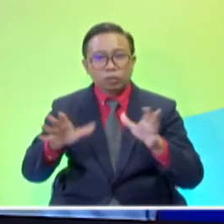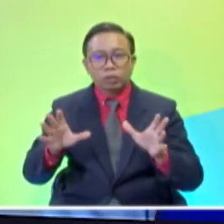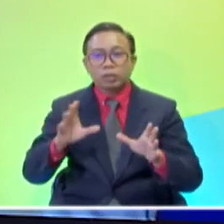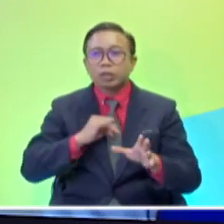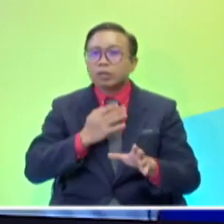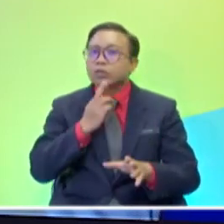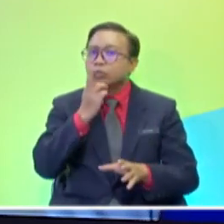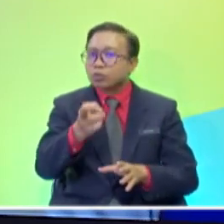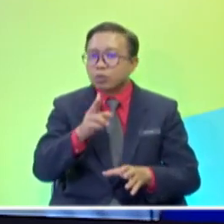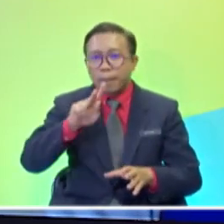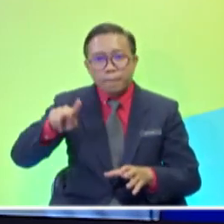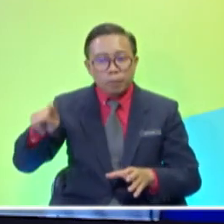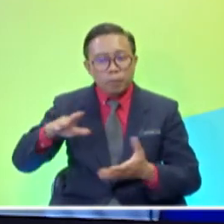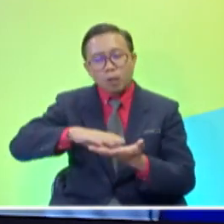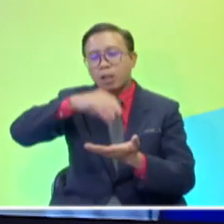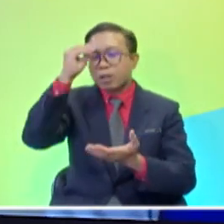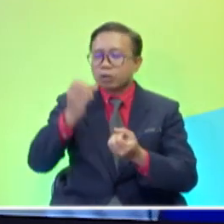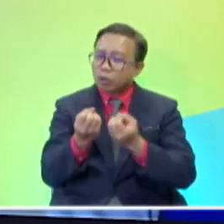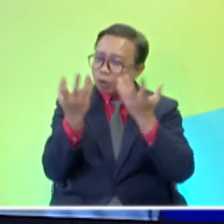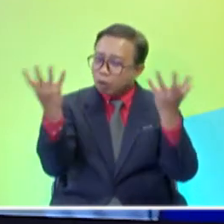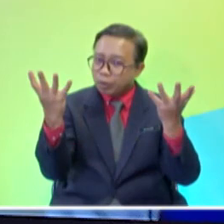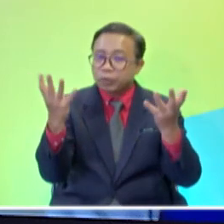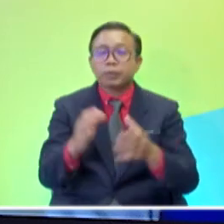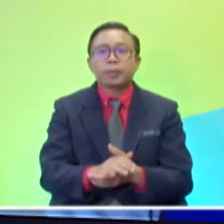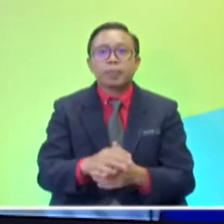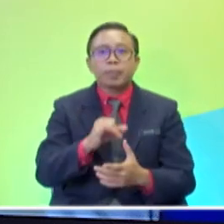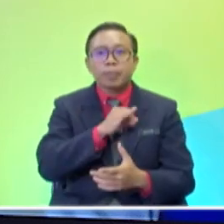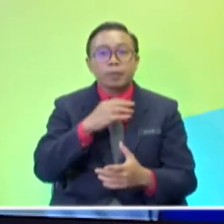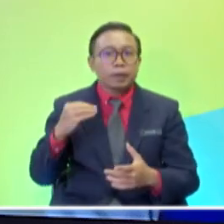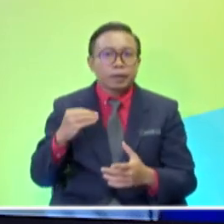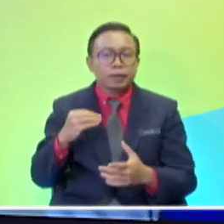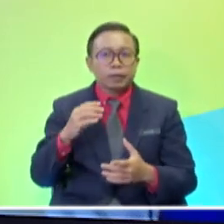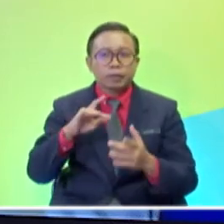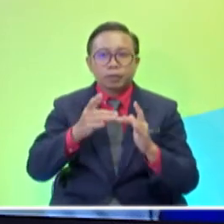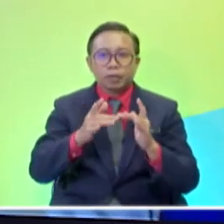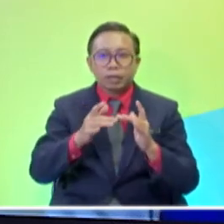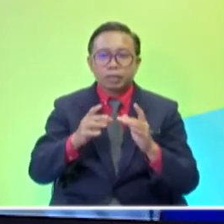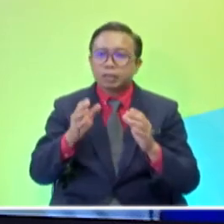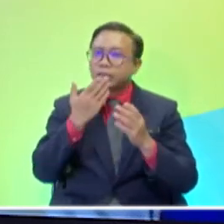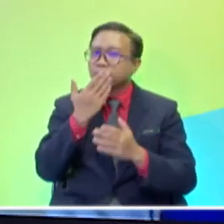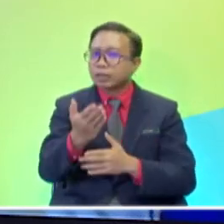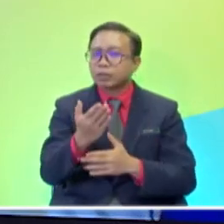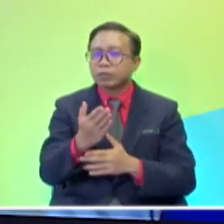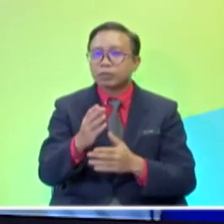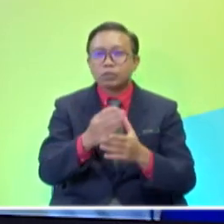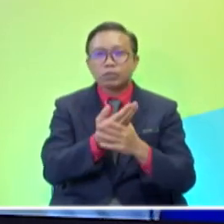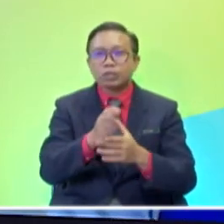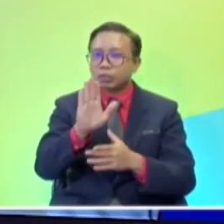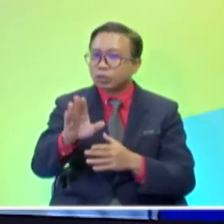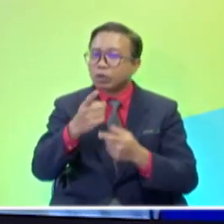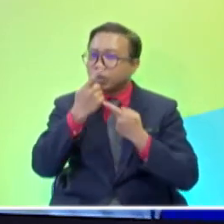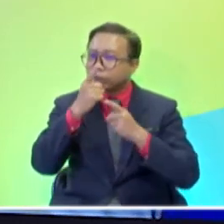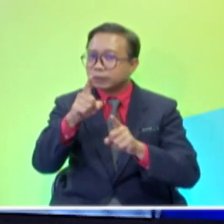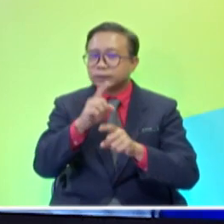sure pupils have learned a lot and have taken home a lot as well. And for those online, thank you for joining us and sharing your answers.